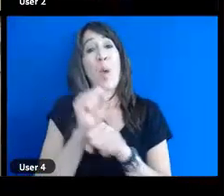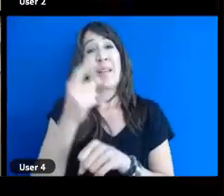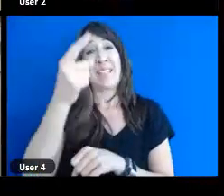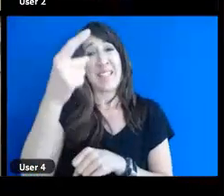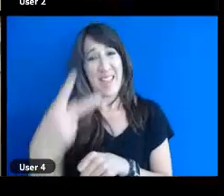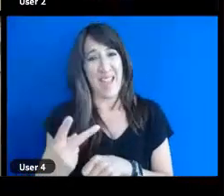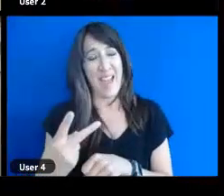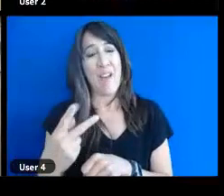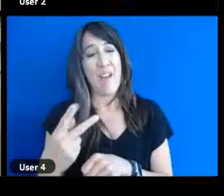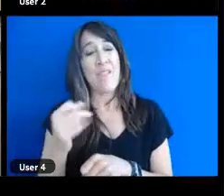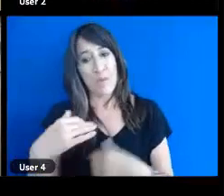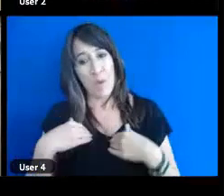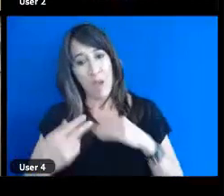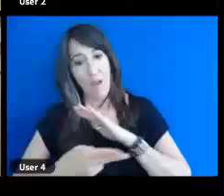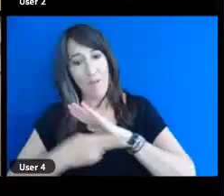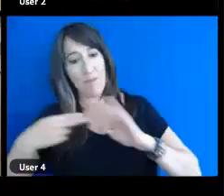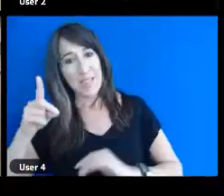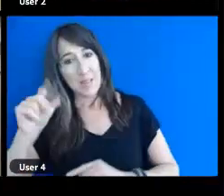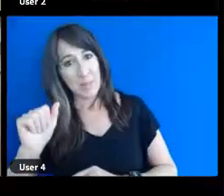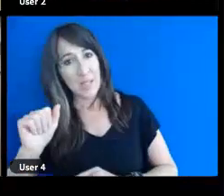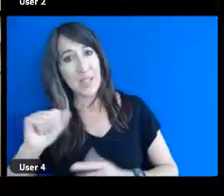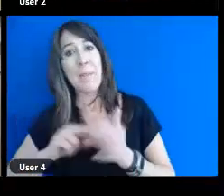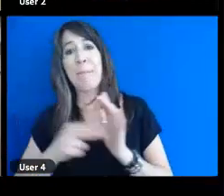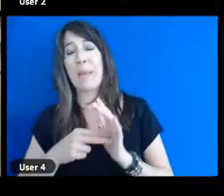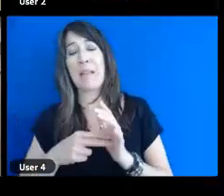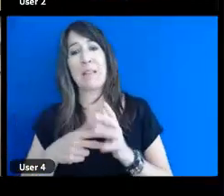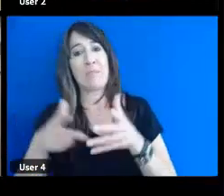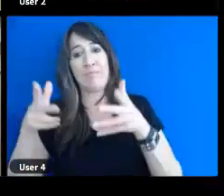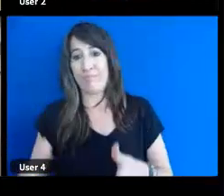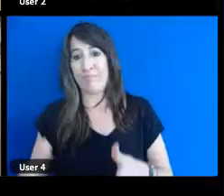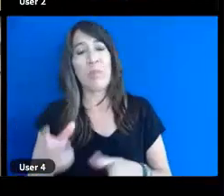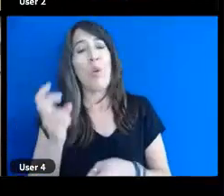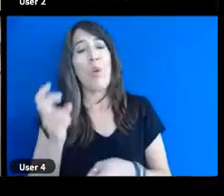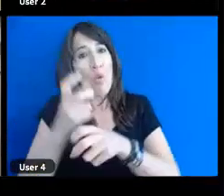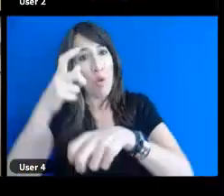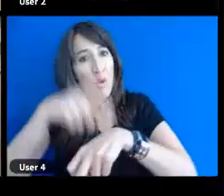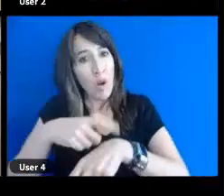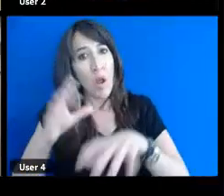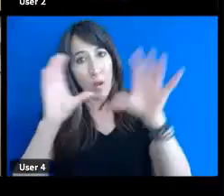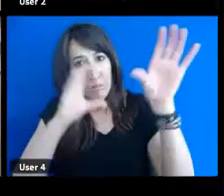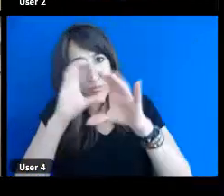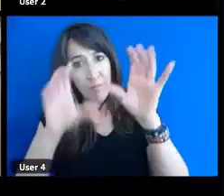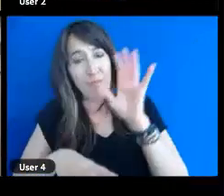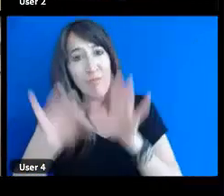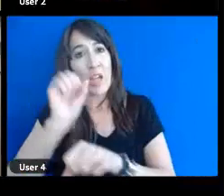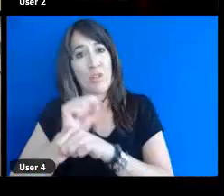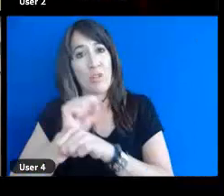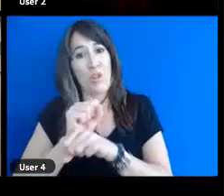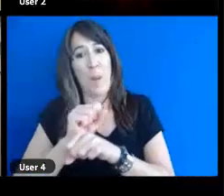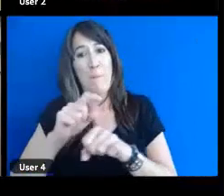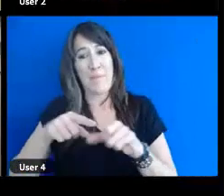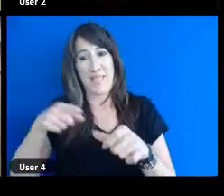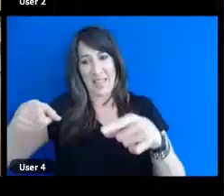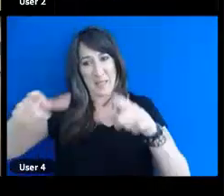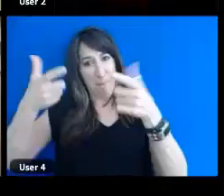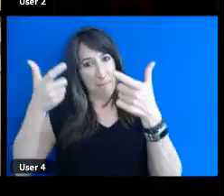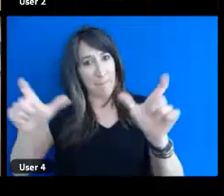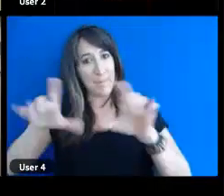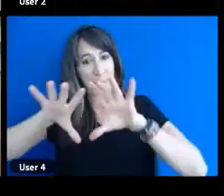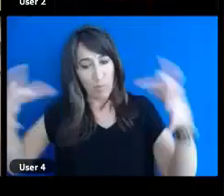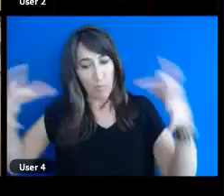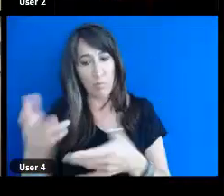half of what it is for people without disabilities. So there is a largely untapped pool of people who are